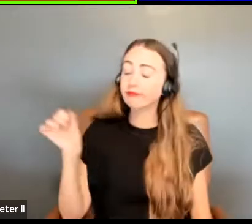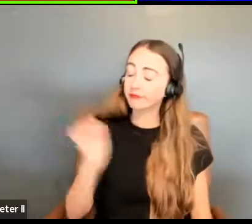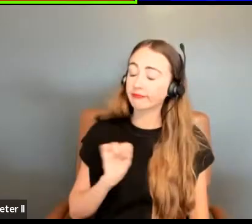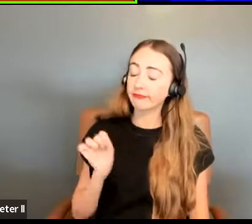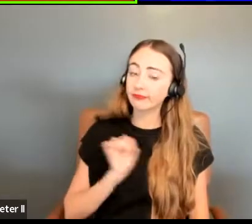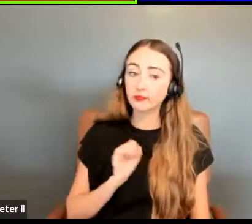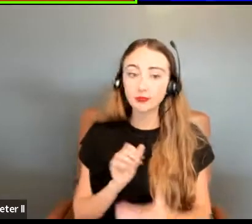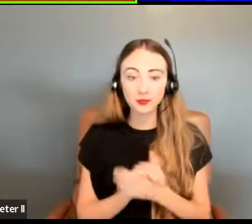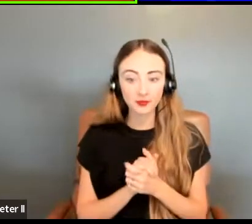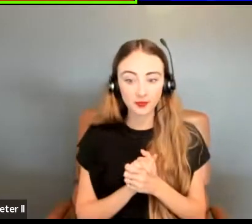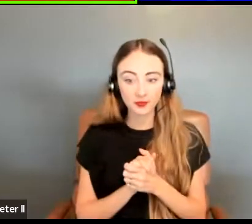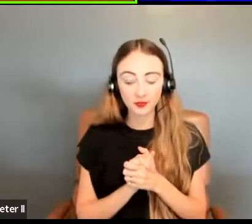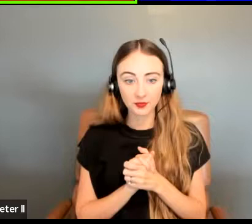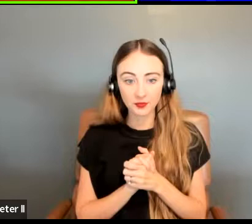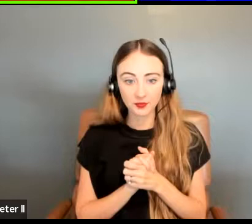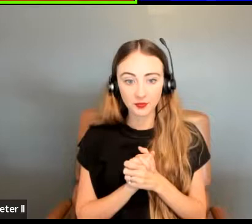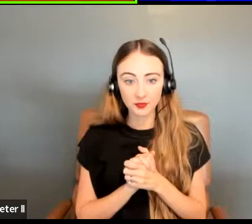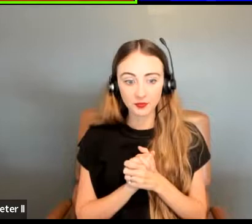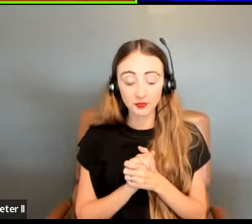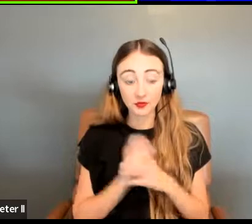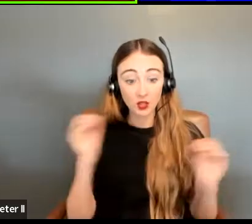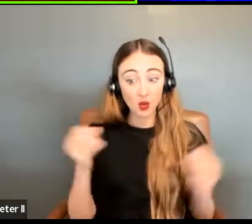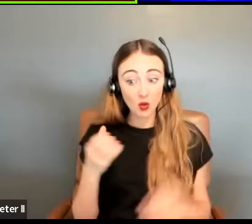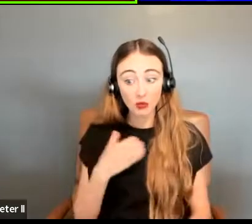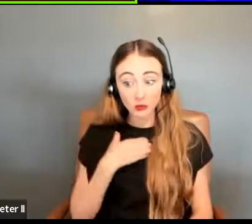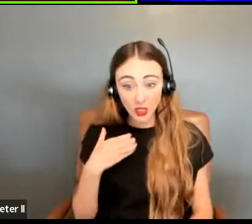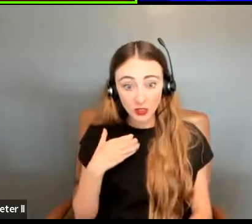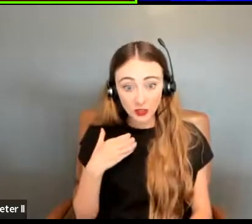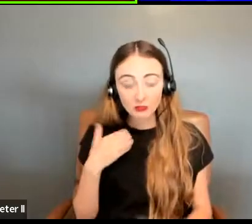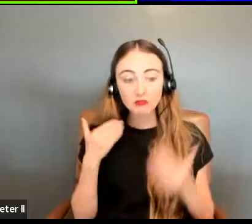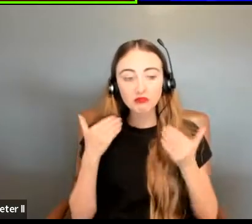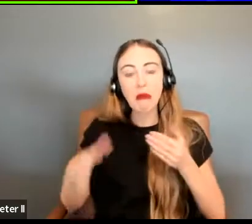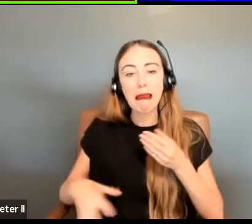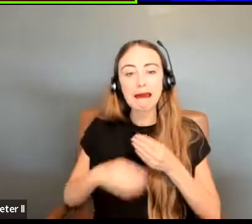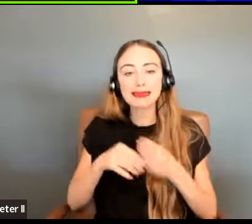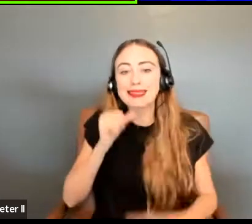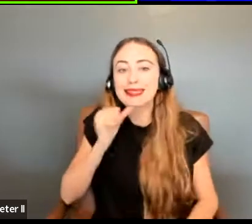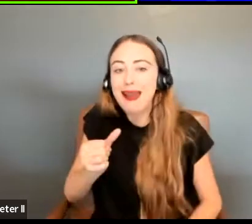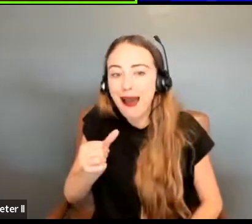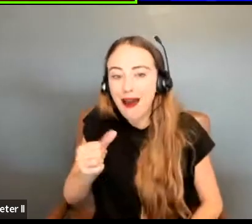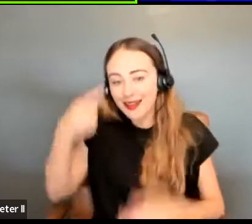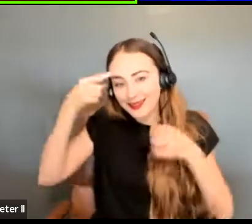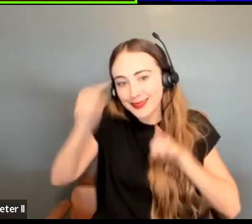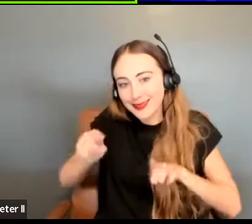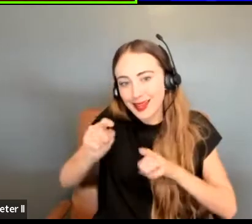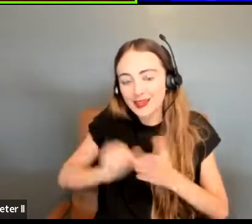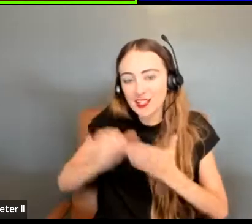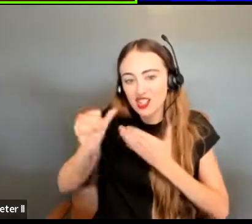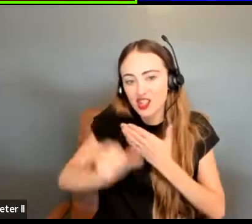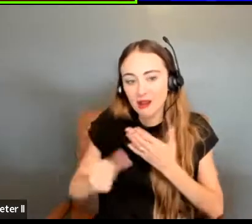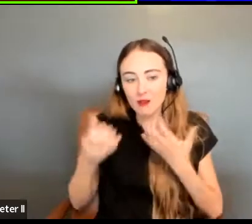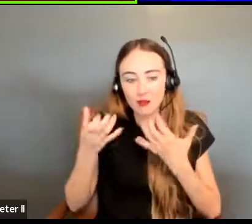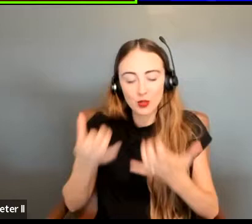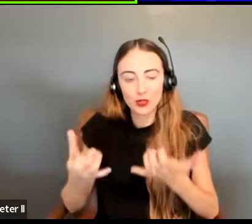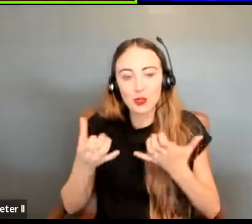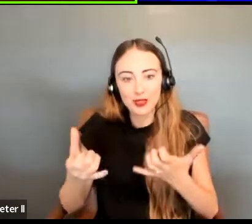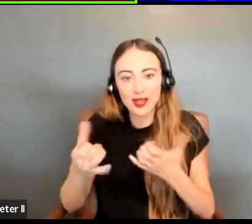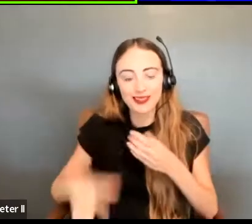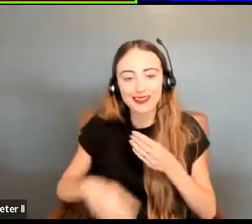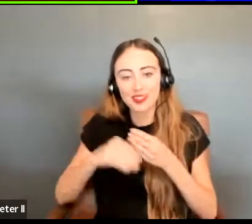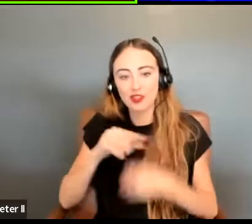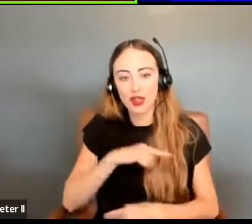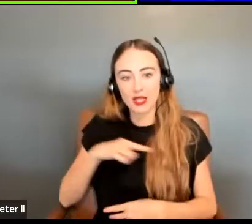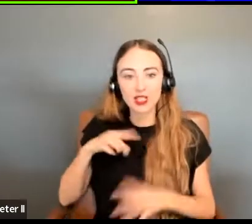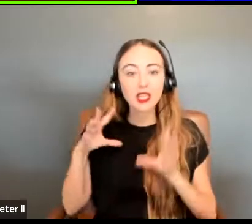does. Without objection, this measure will be placed on the non-consent agenda for today's additional